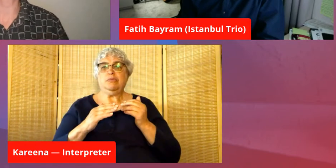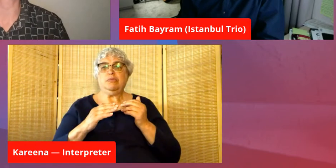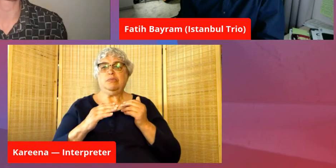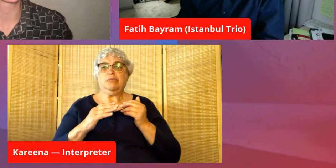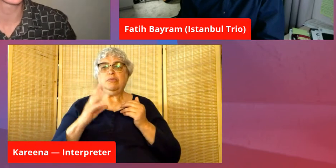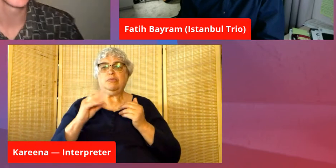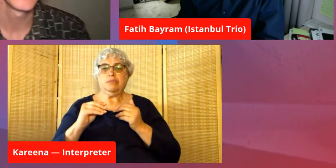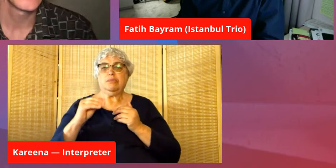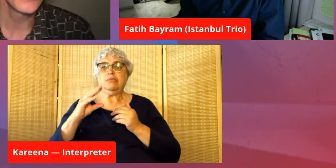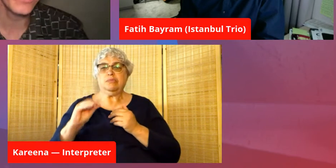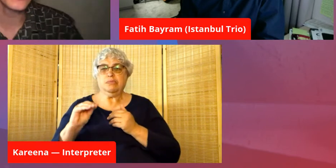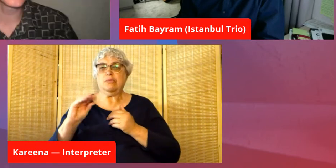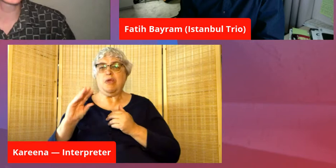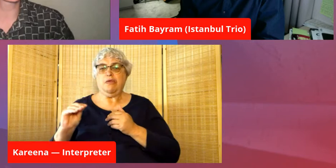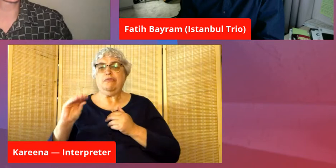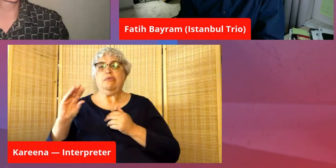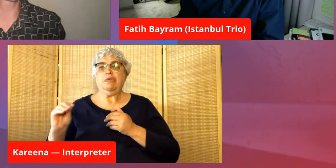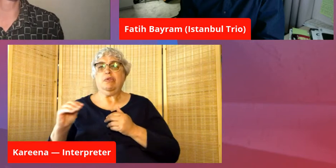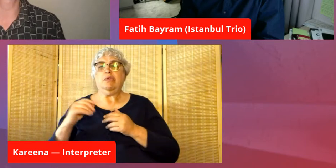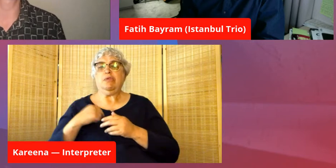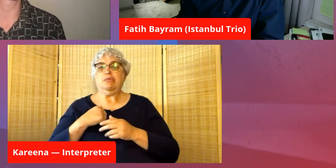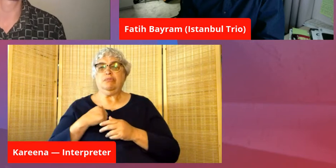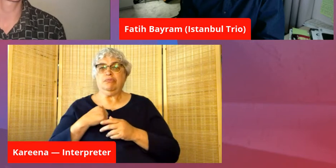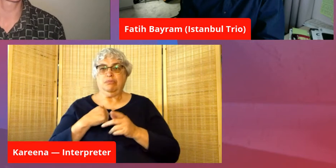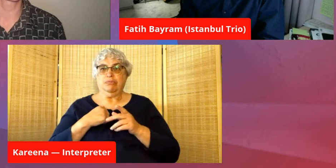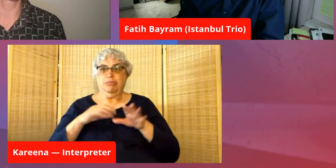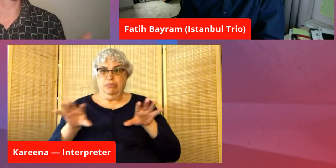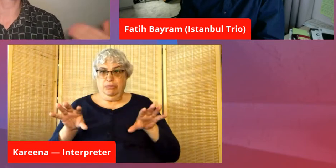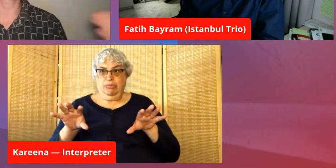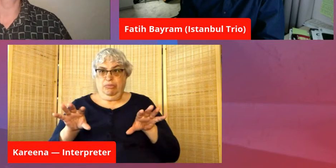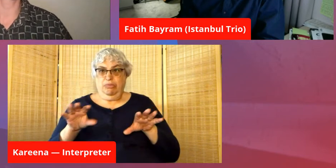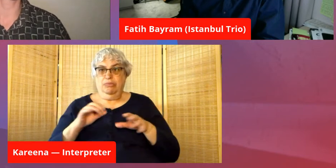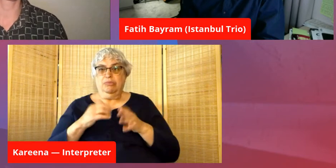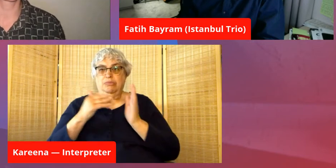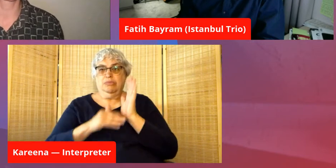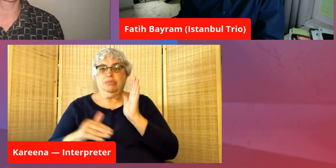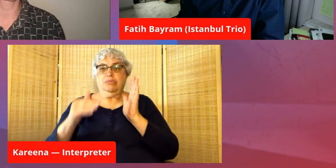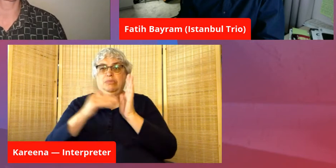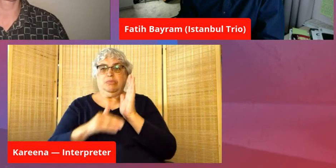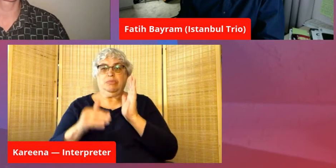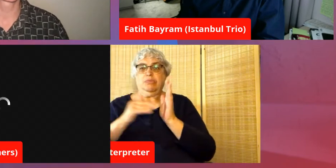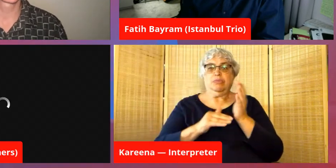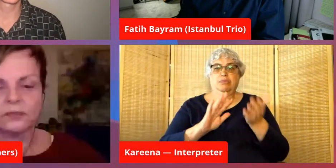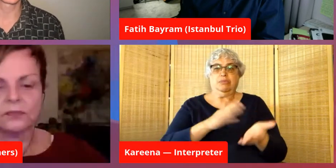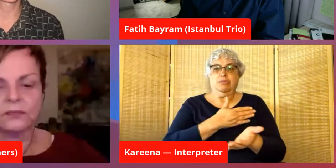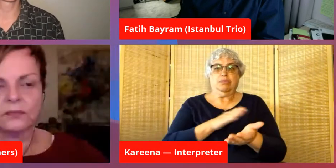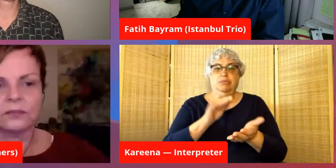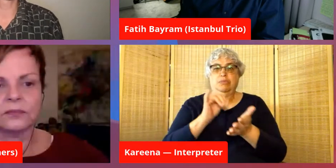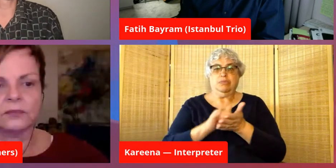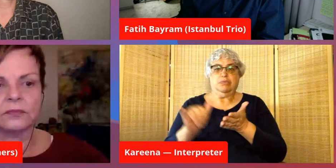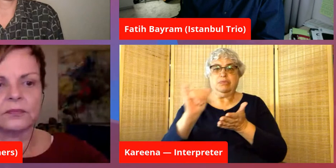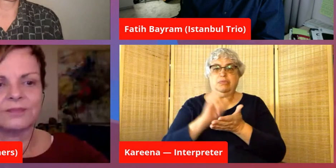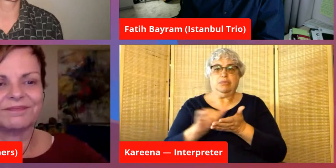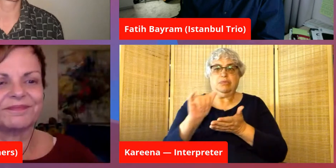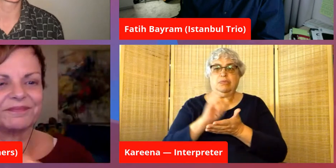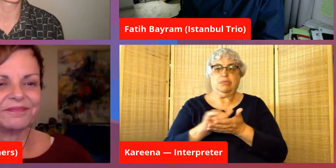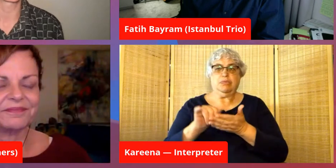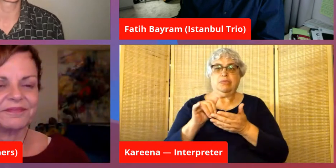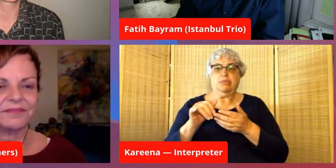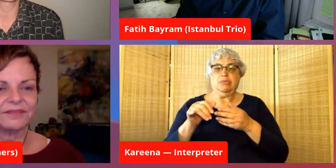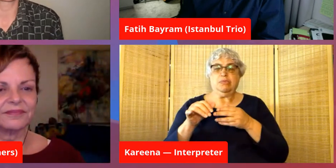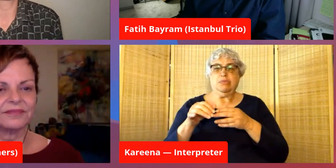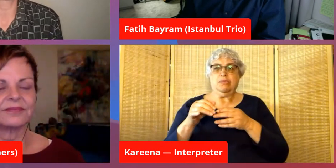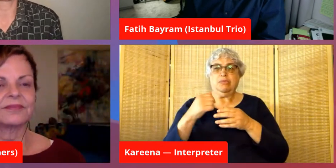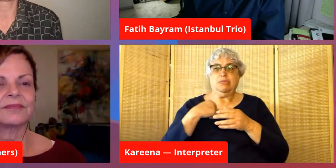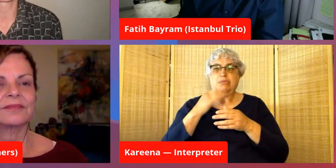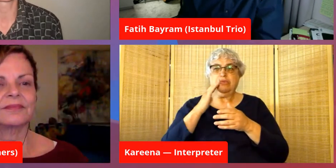there was some pausing there, but what I was really struck with was some of the repetition and lyrics that I heard. Could you kind of? I